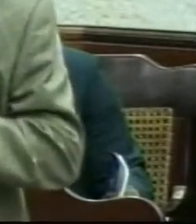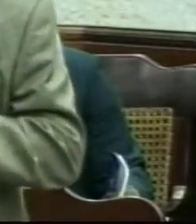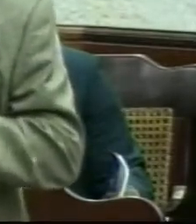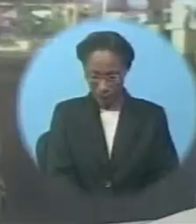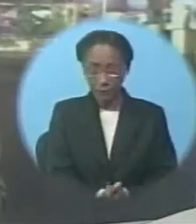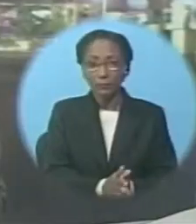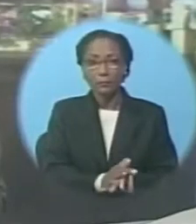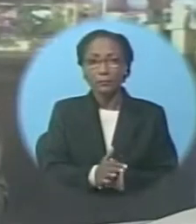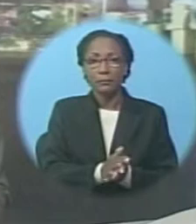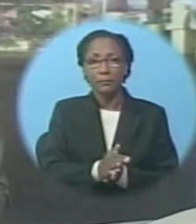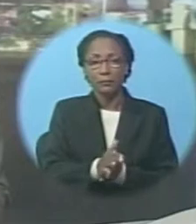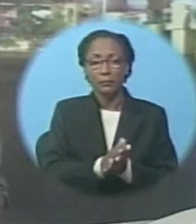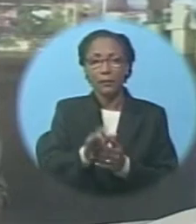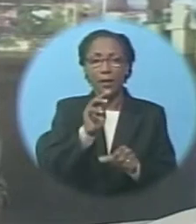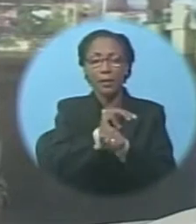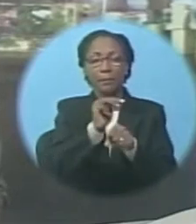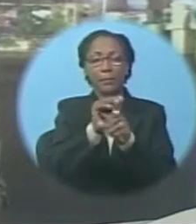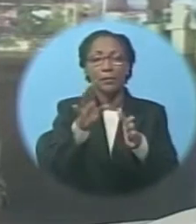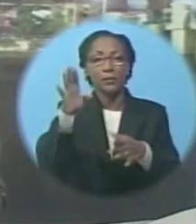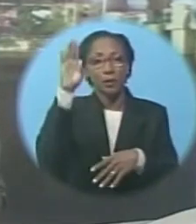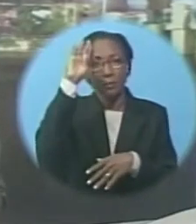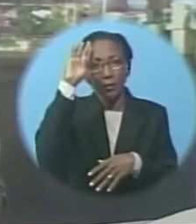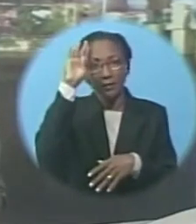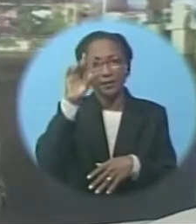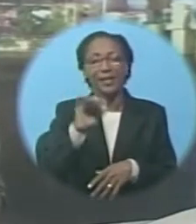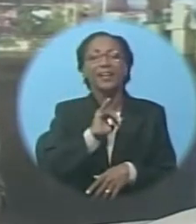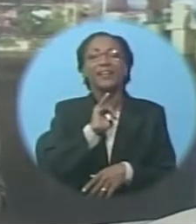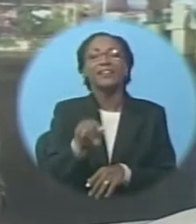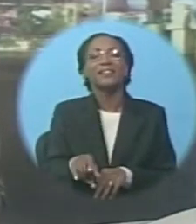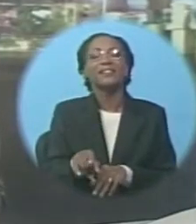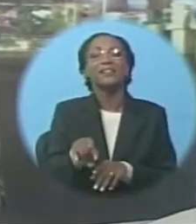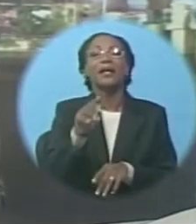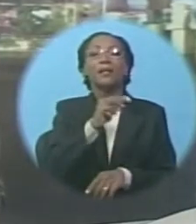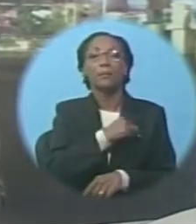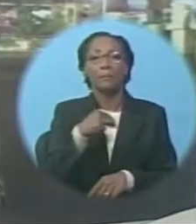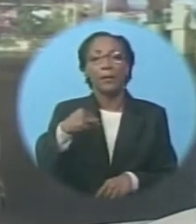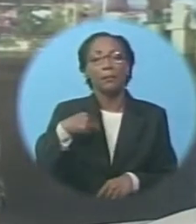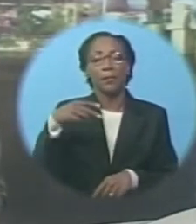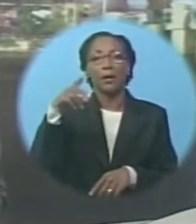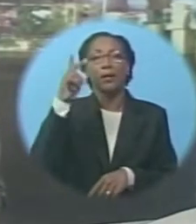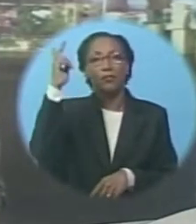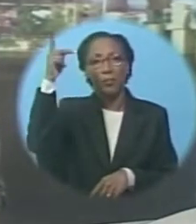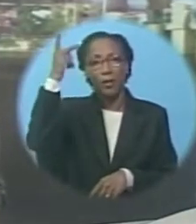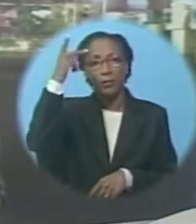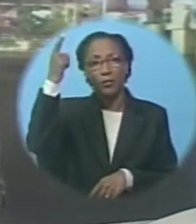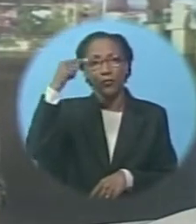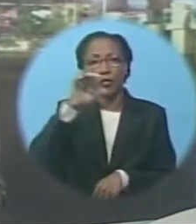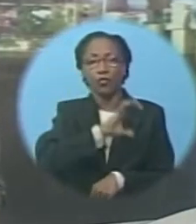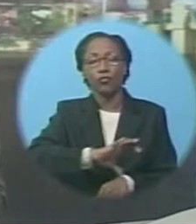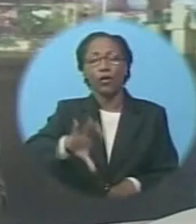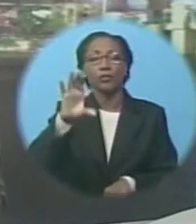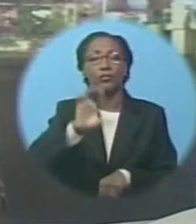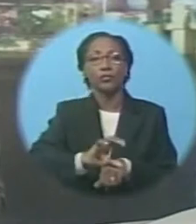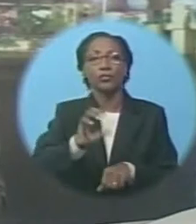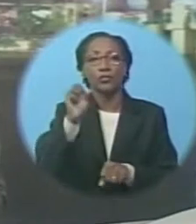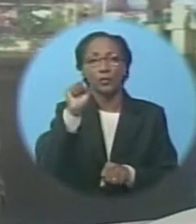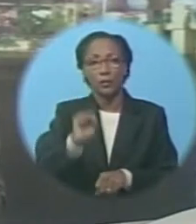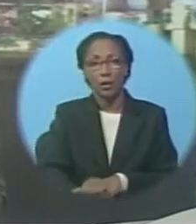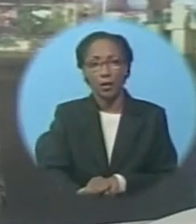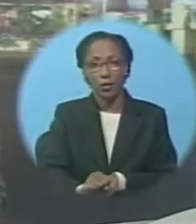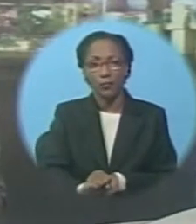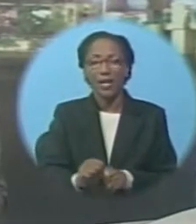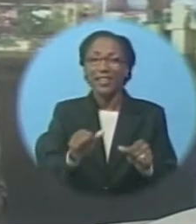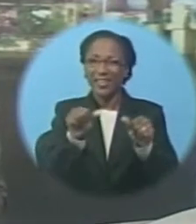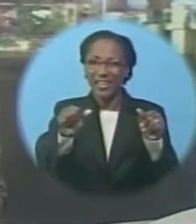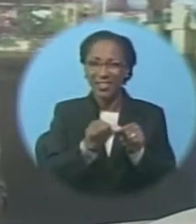public. Minister Boyce is also the Member of Parliament for Christchurch South, which is the area that is affected. He